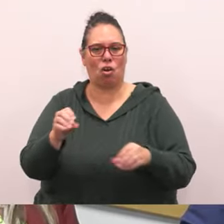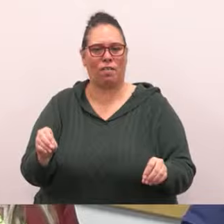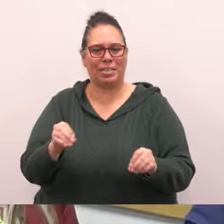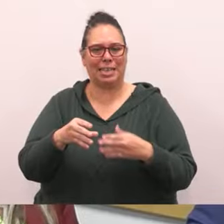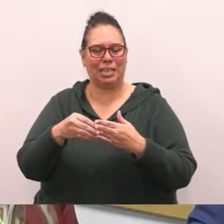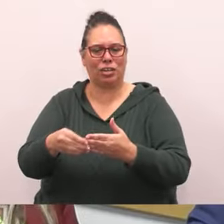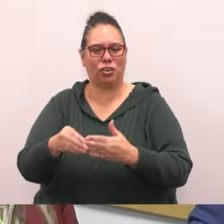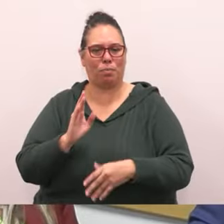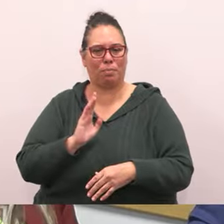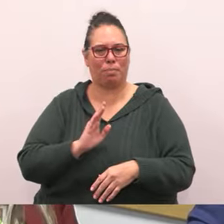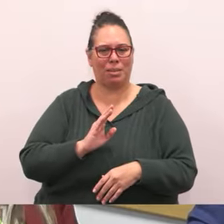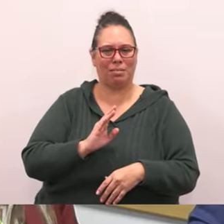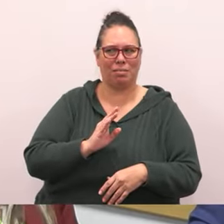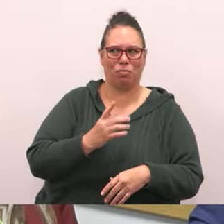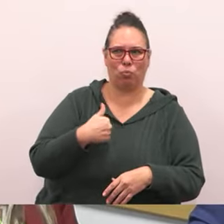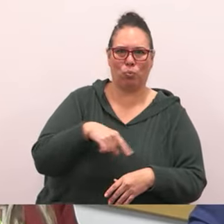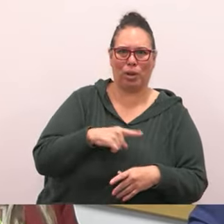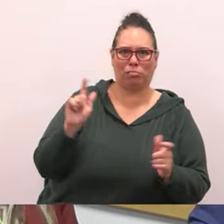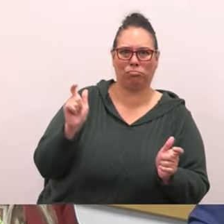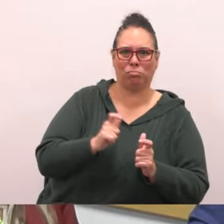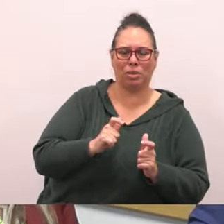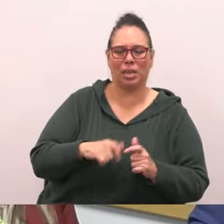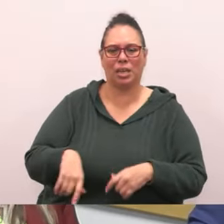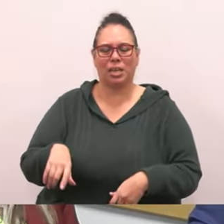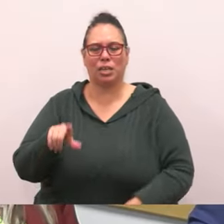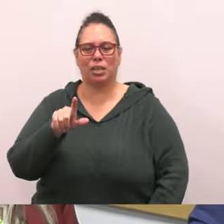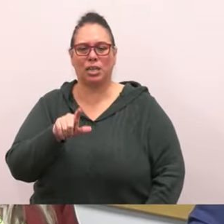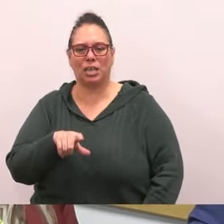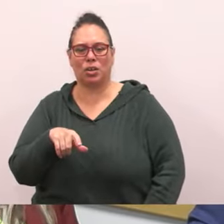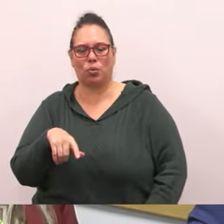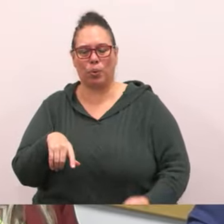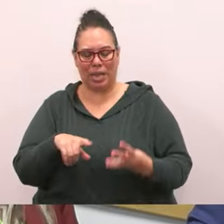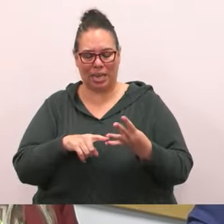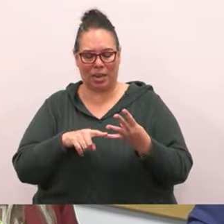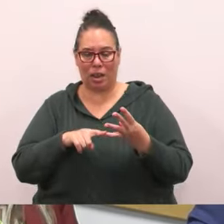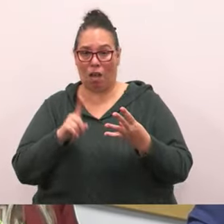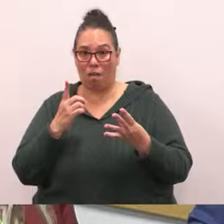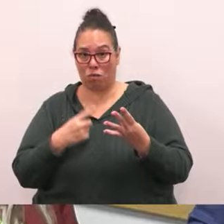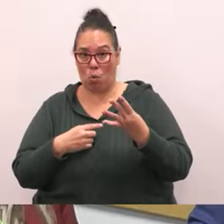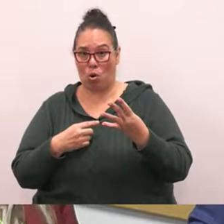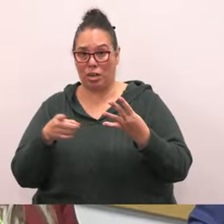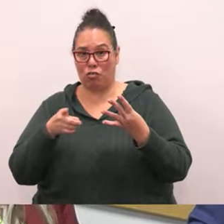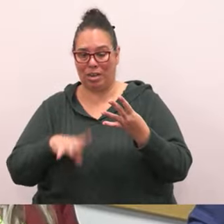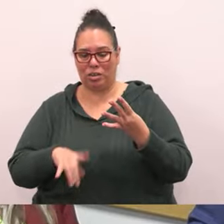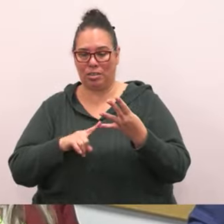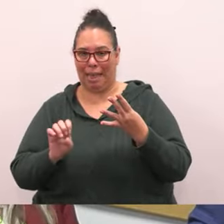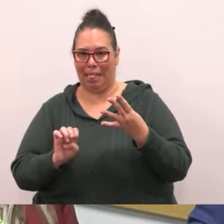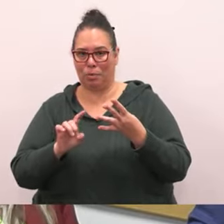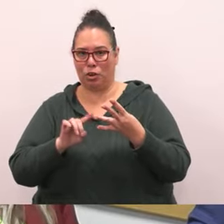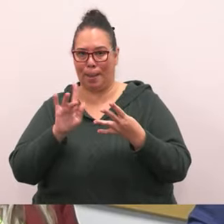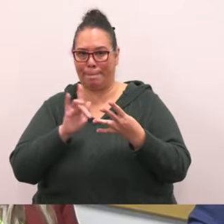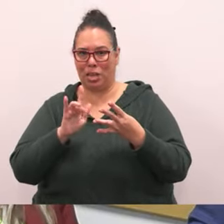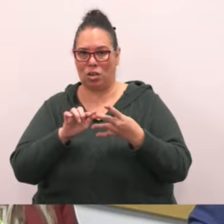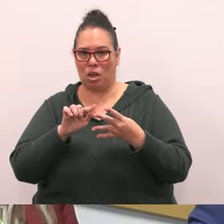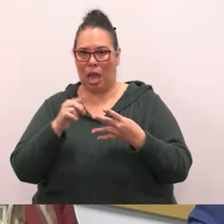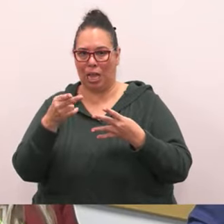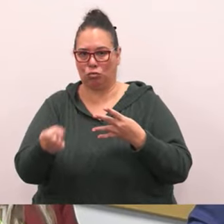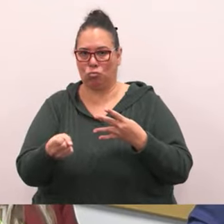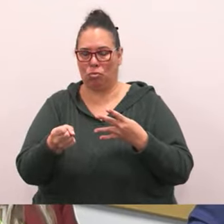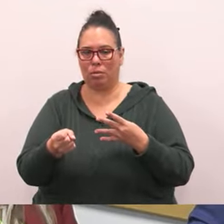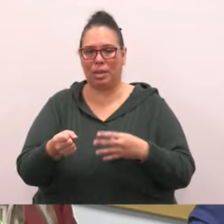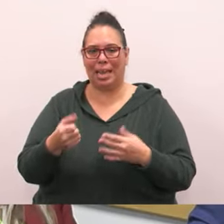In 2019, LBUSD had 4 directors overseeing the elementary, middle school, and high school offices. Since then, middle and high school offices have